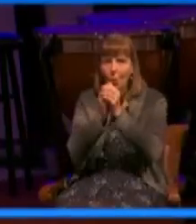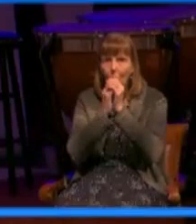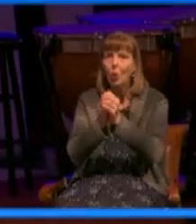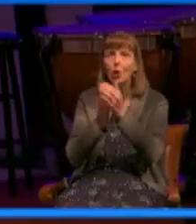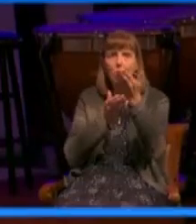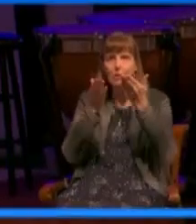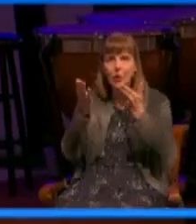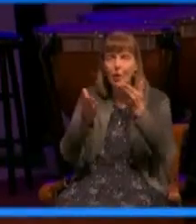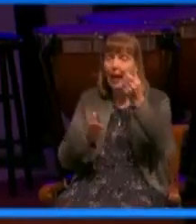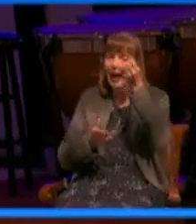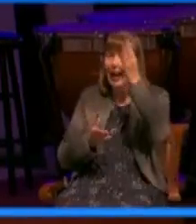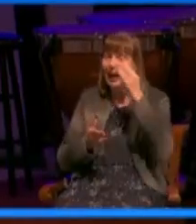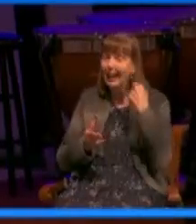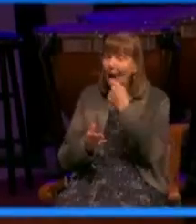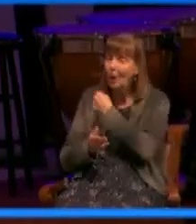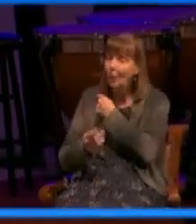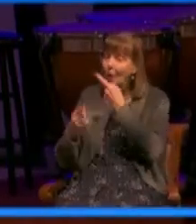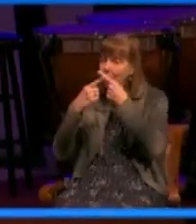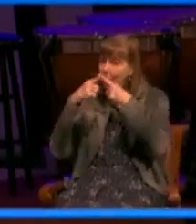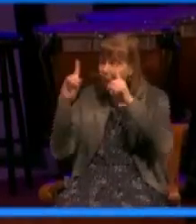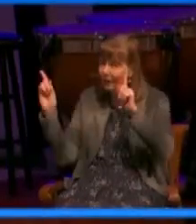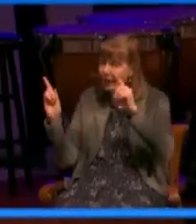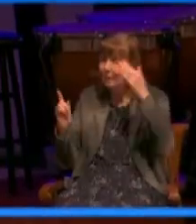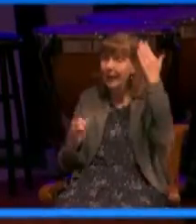is a promise-giving,